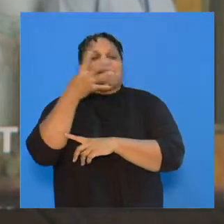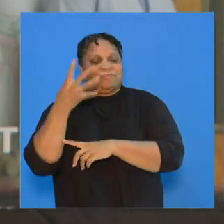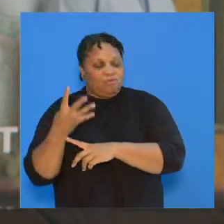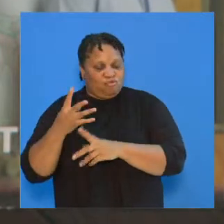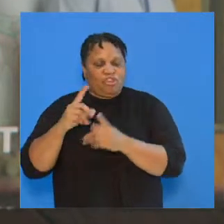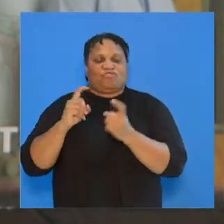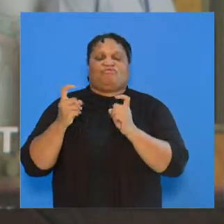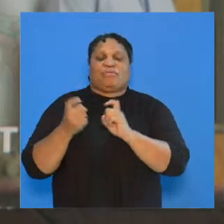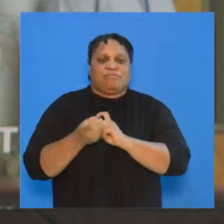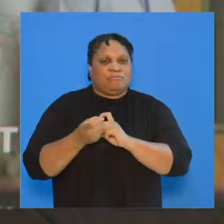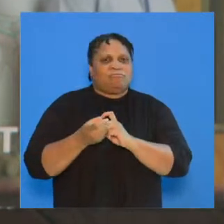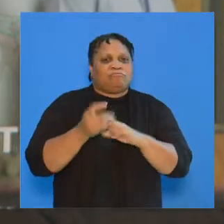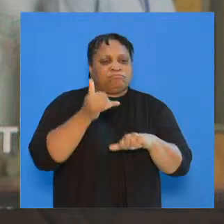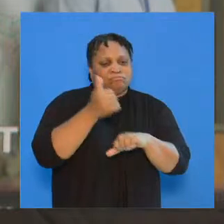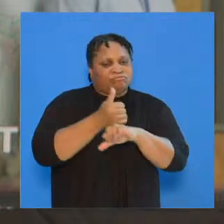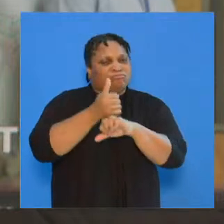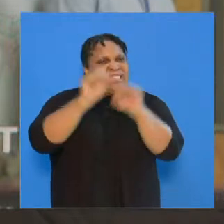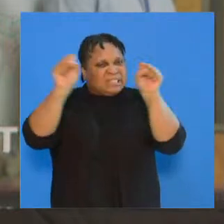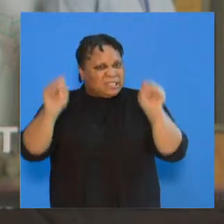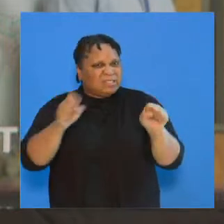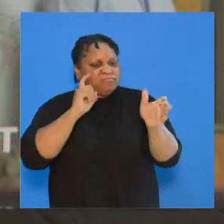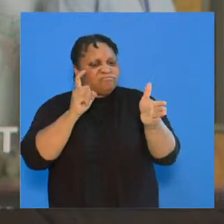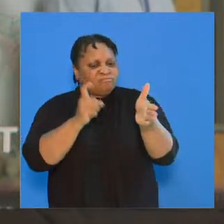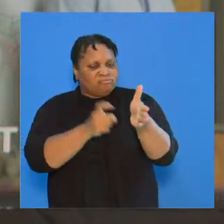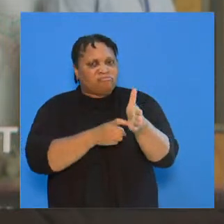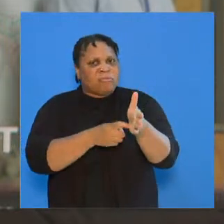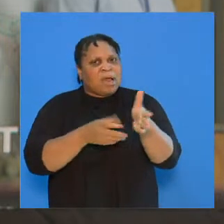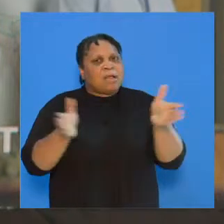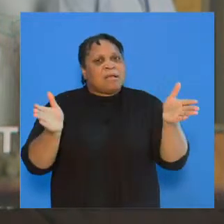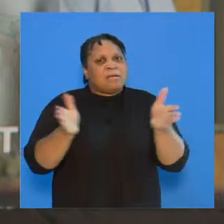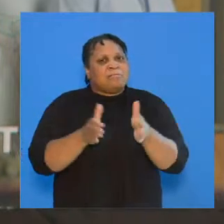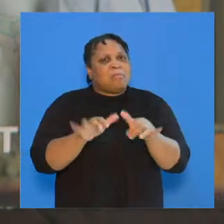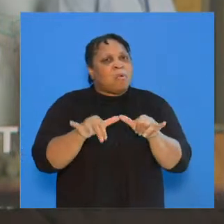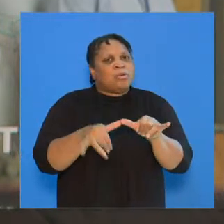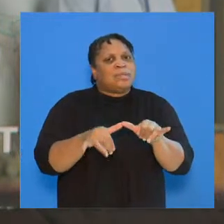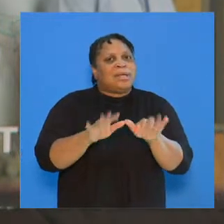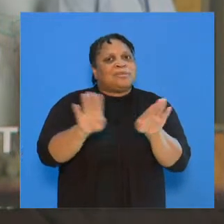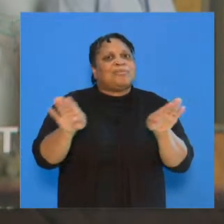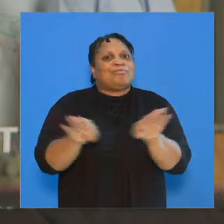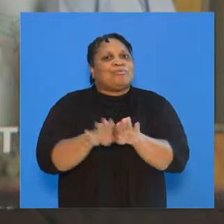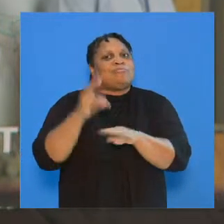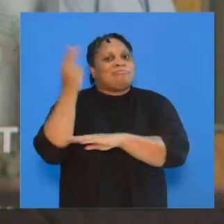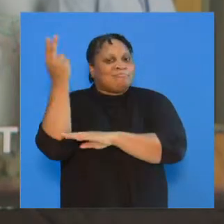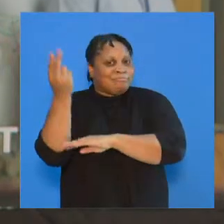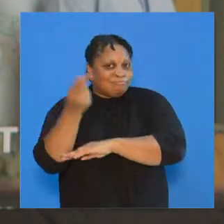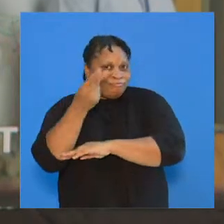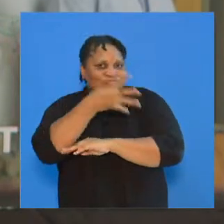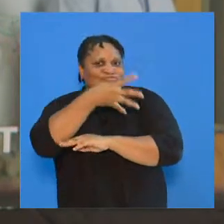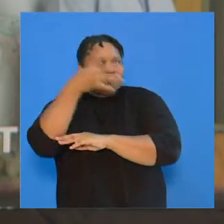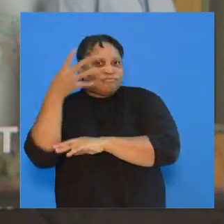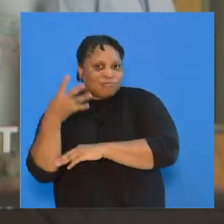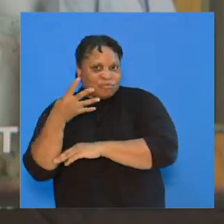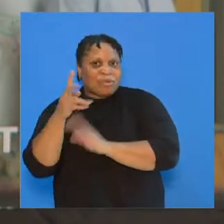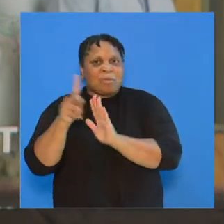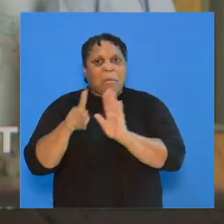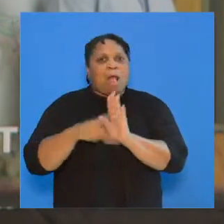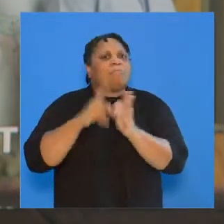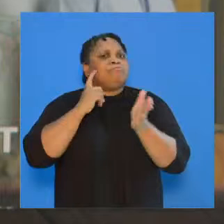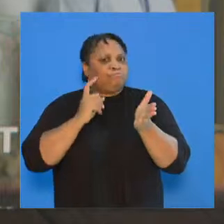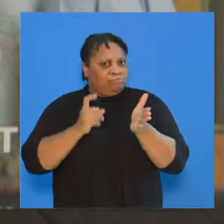reform and to creating a system that recognizes the small size of Bermuda, the history of immigration policies being